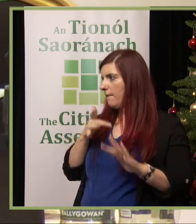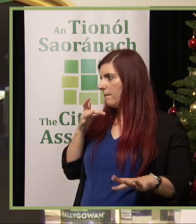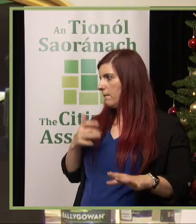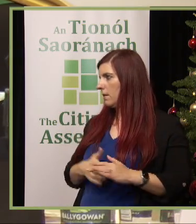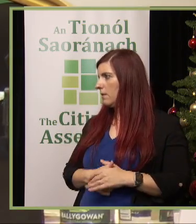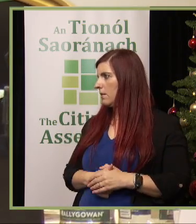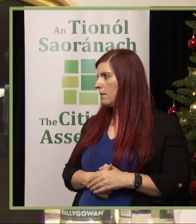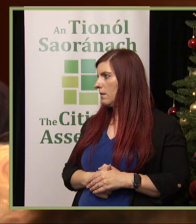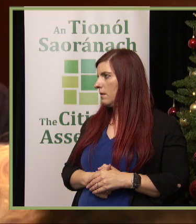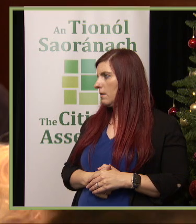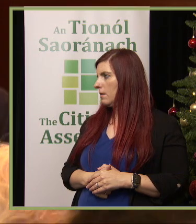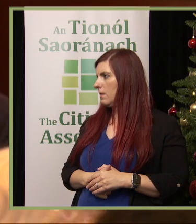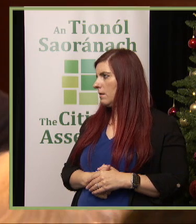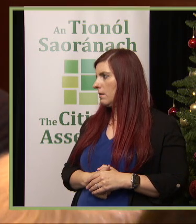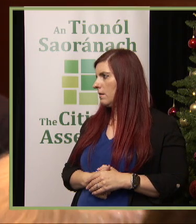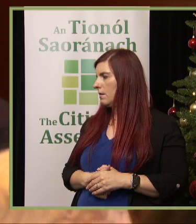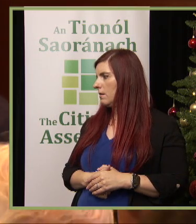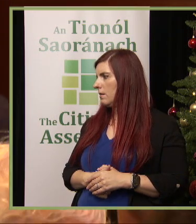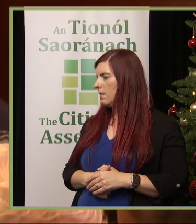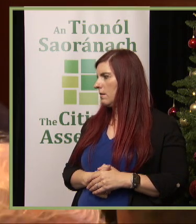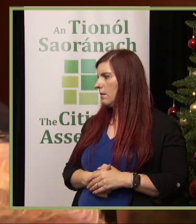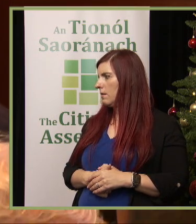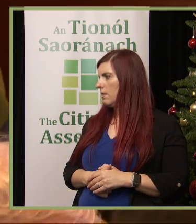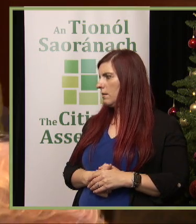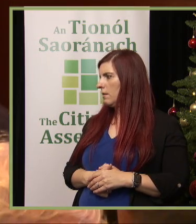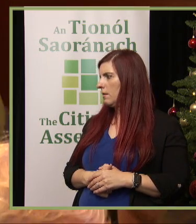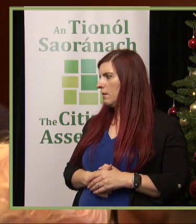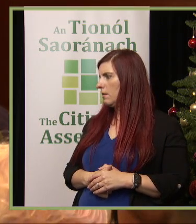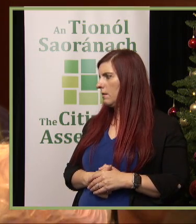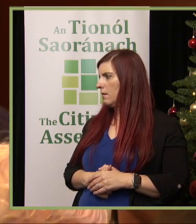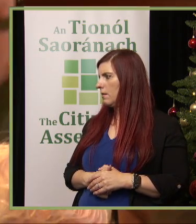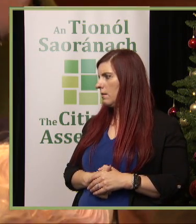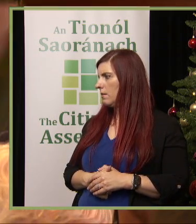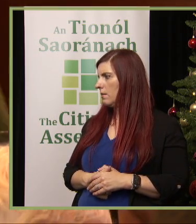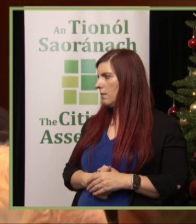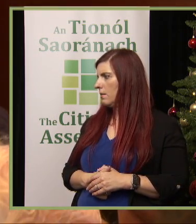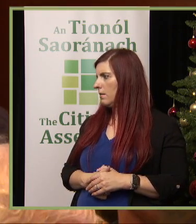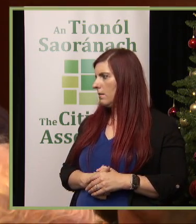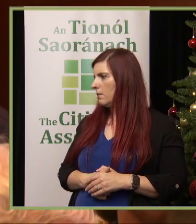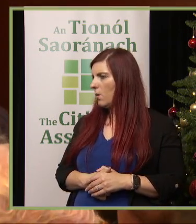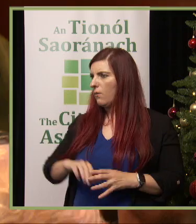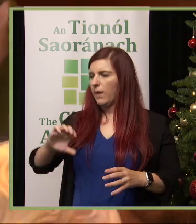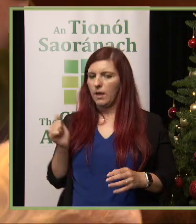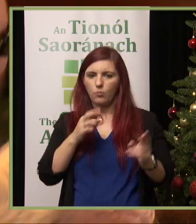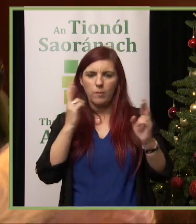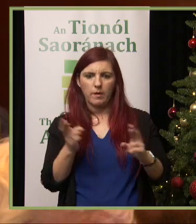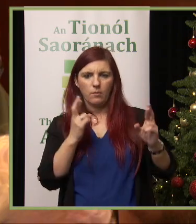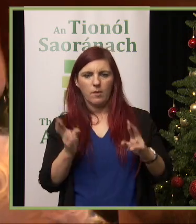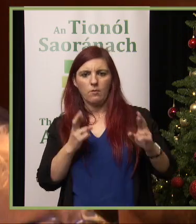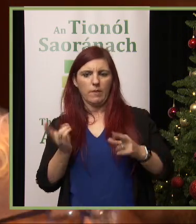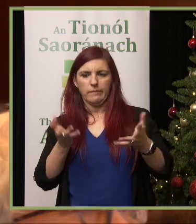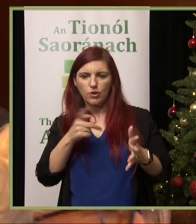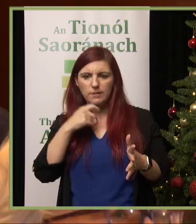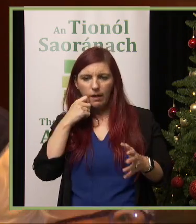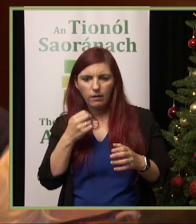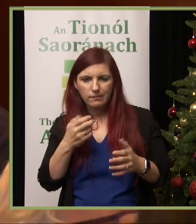Yeah. Okay. I don't see what it adds, and again, I'm just focused on the fact that if we keep saying the same thing as you read through a document and you're saying, oh, that was said already, it